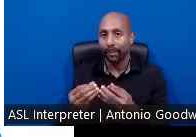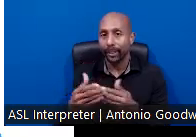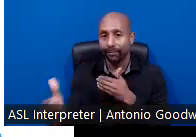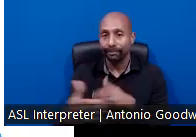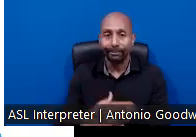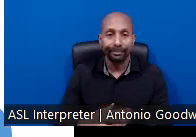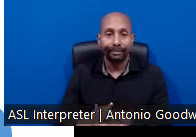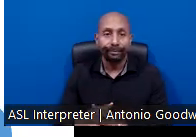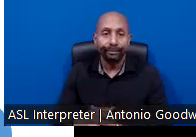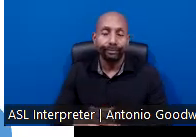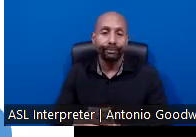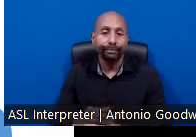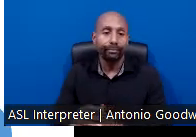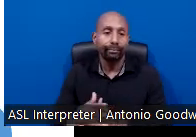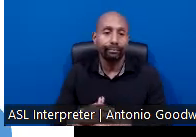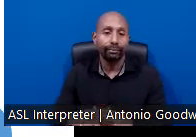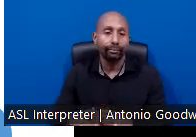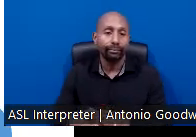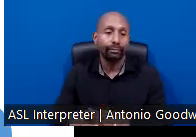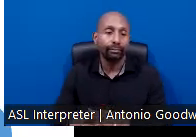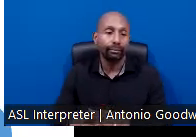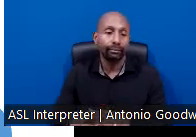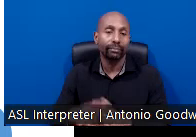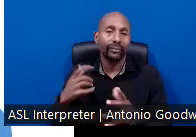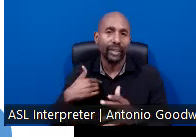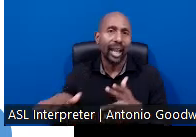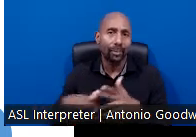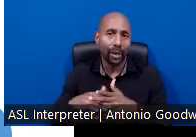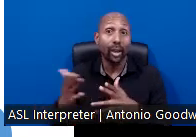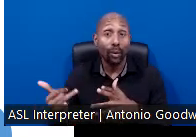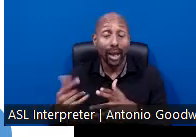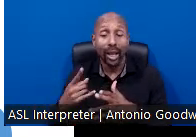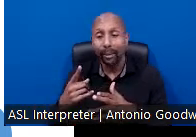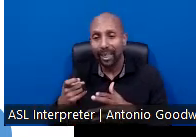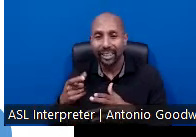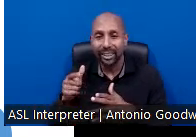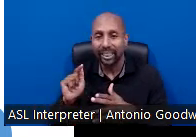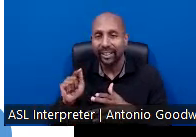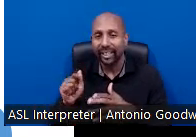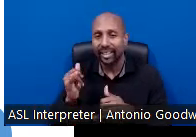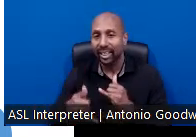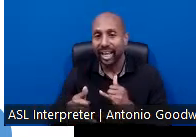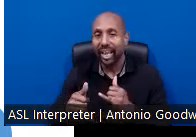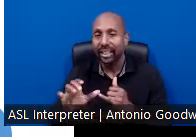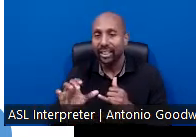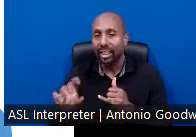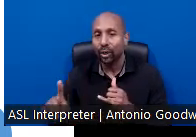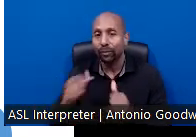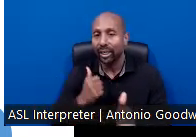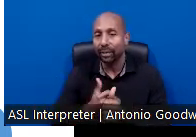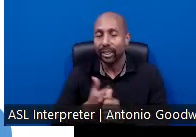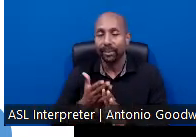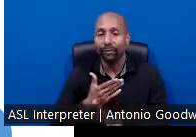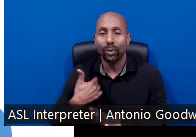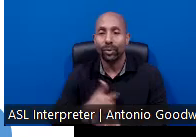All right. Again, I'm keep taking breaks here, but this is kind of the last of the COVID updates before we